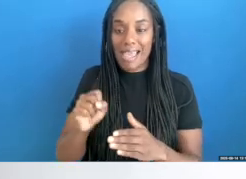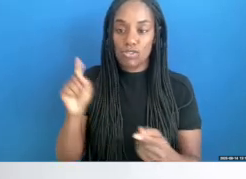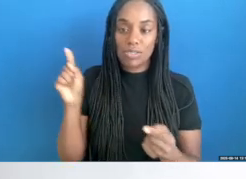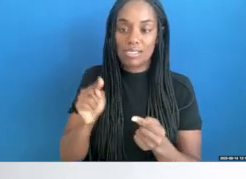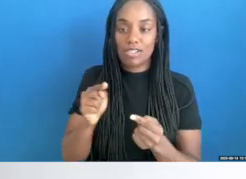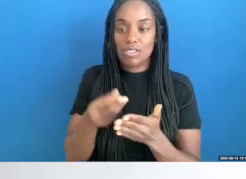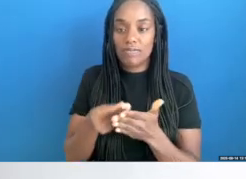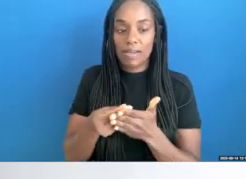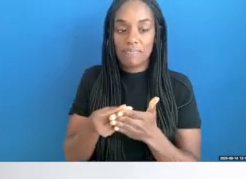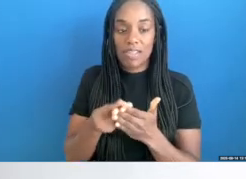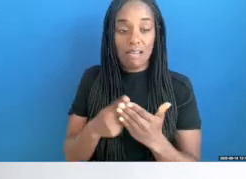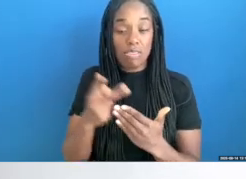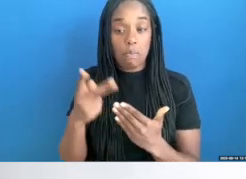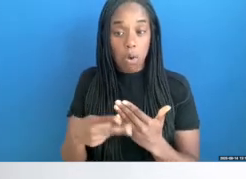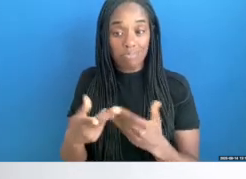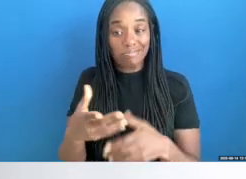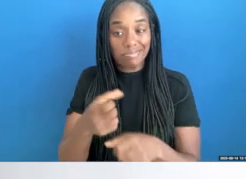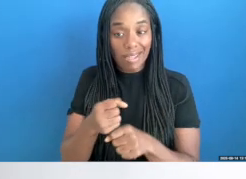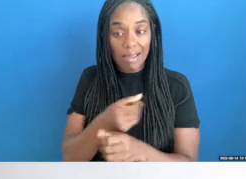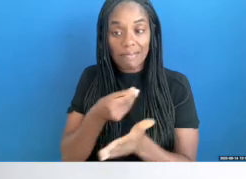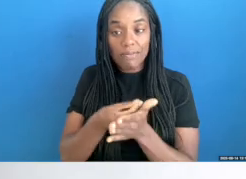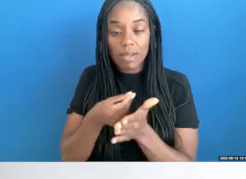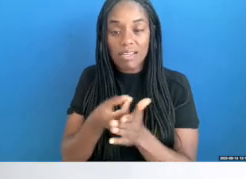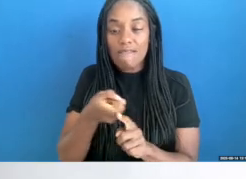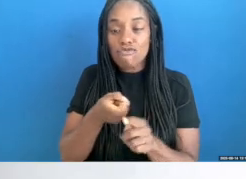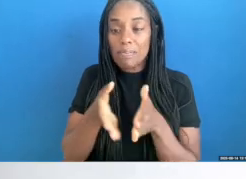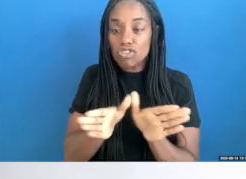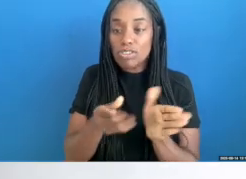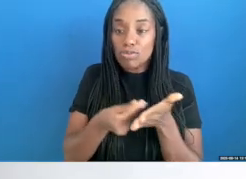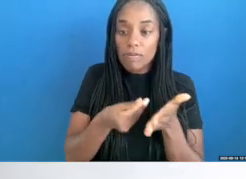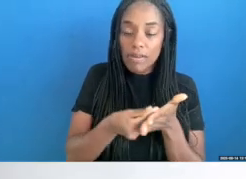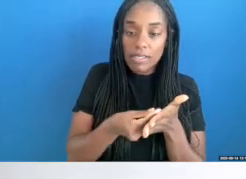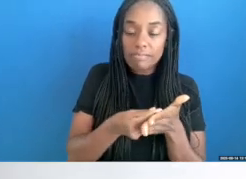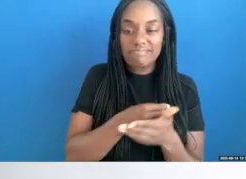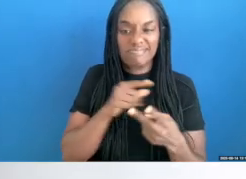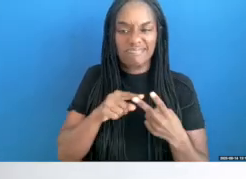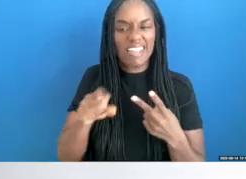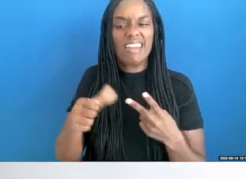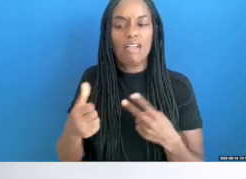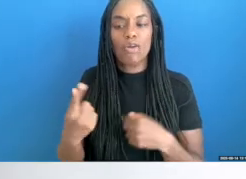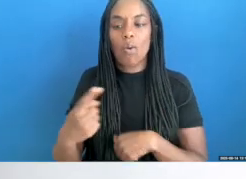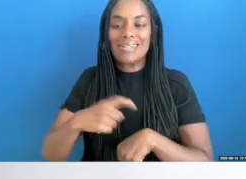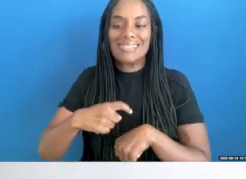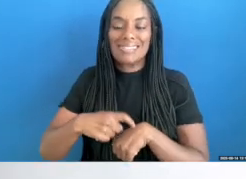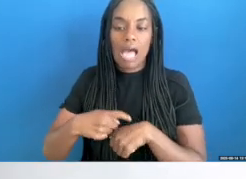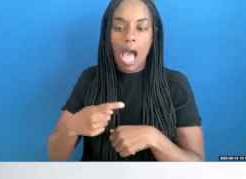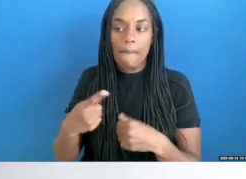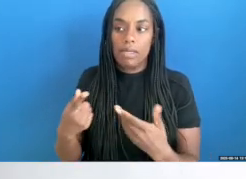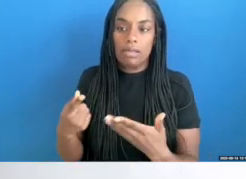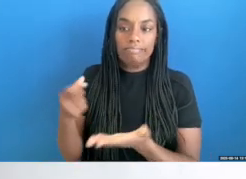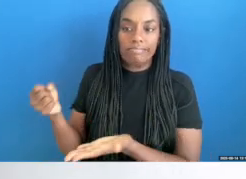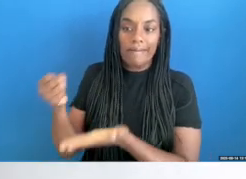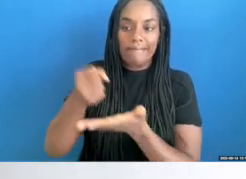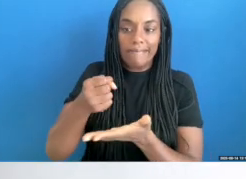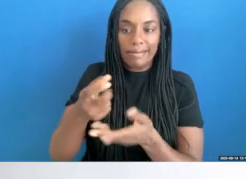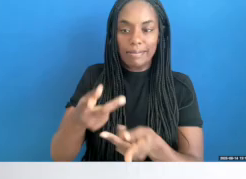This program has also received funding from the general fund and other one time funding sources.